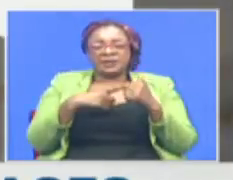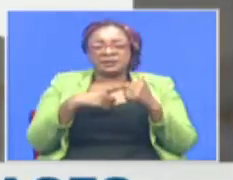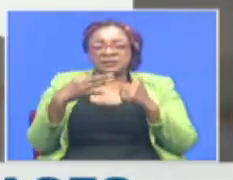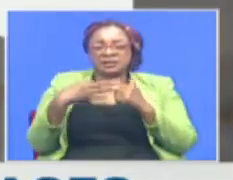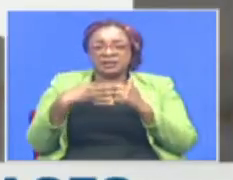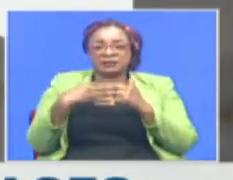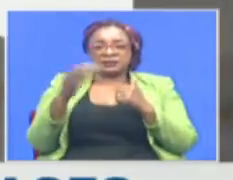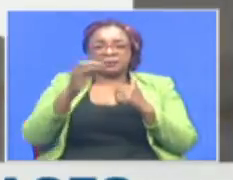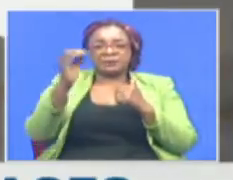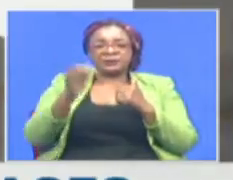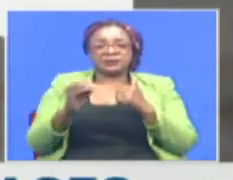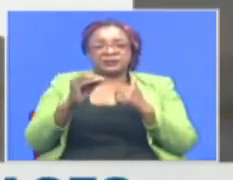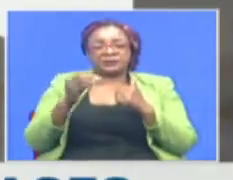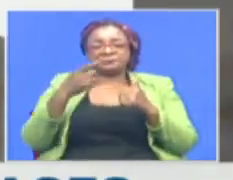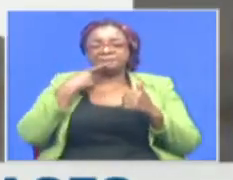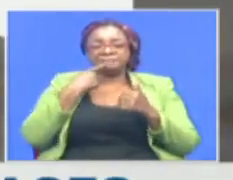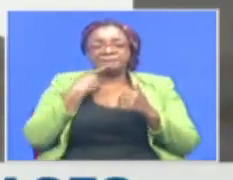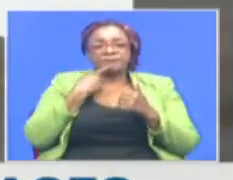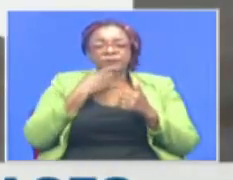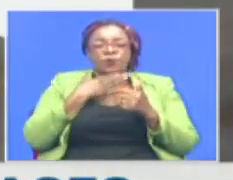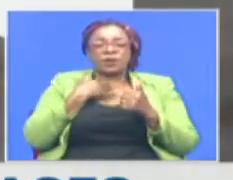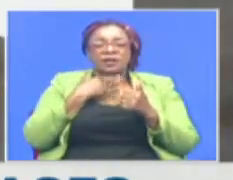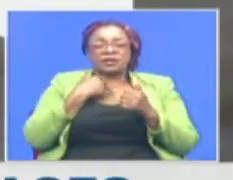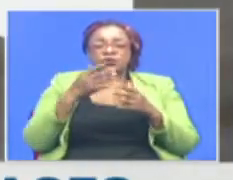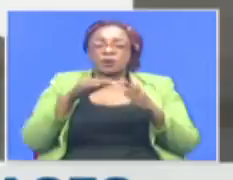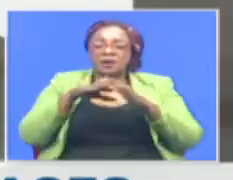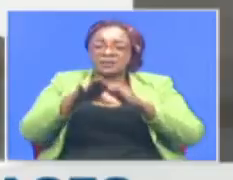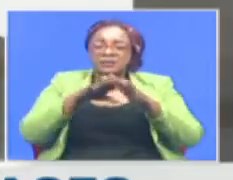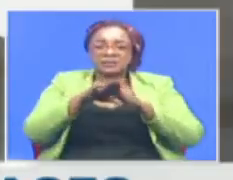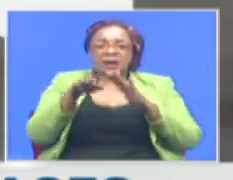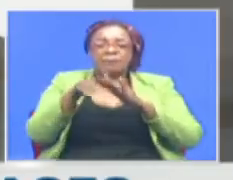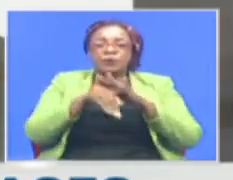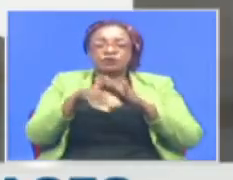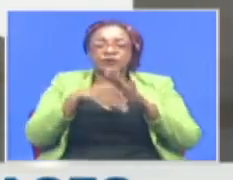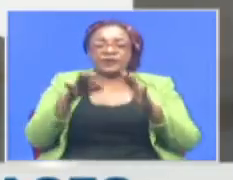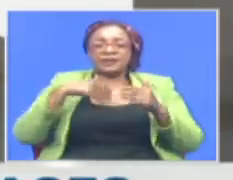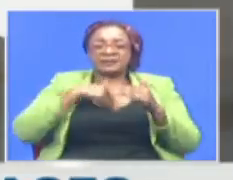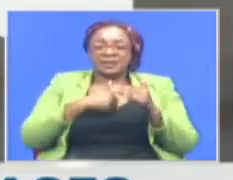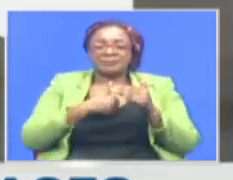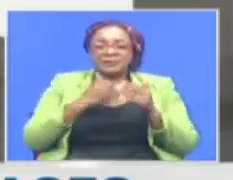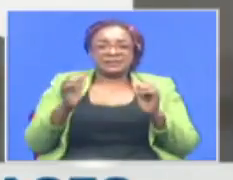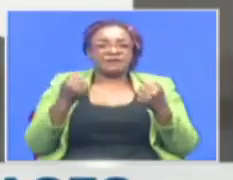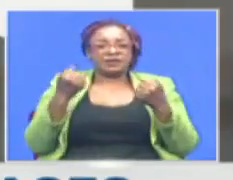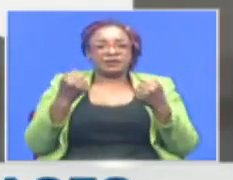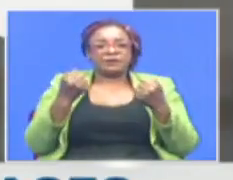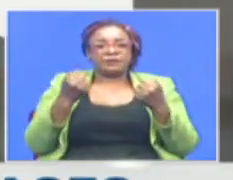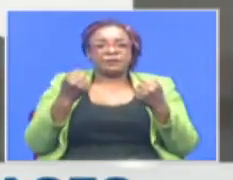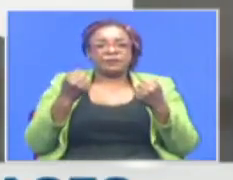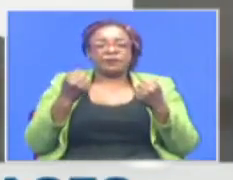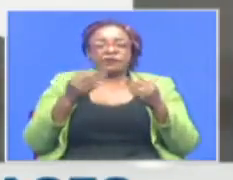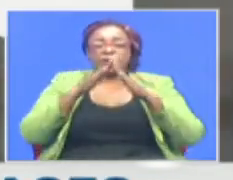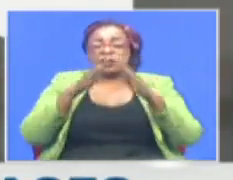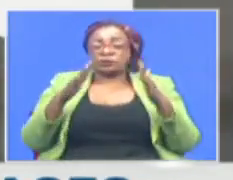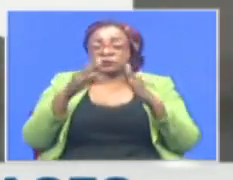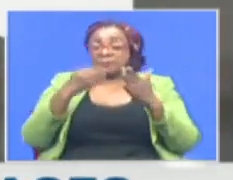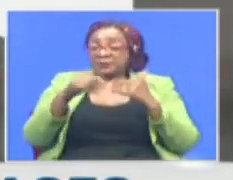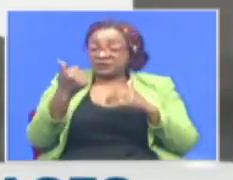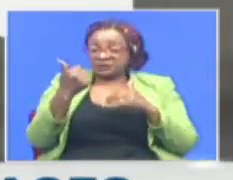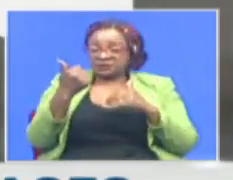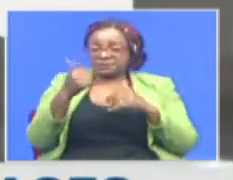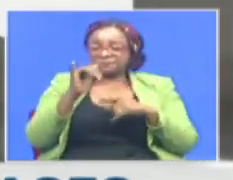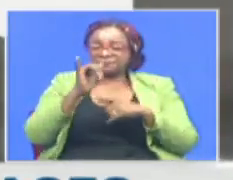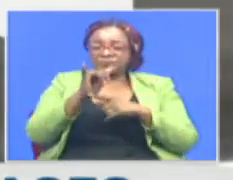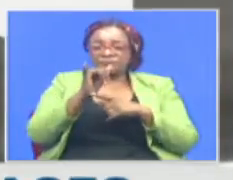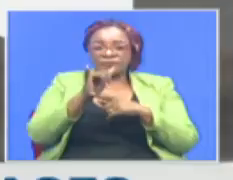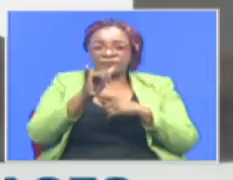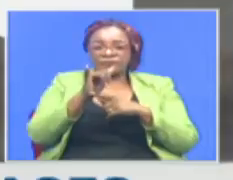of respondents indicated a willingness to access a portion of their retirement savings for house purchase. This, according